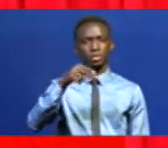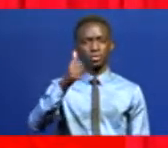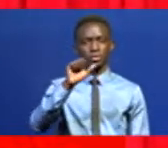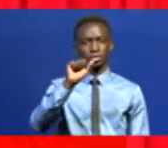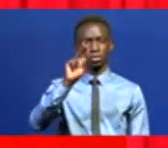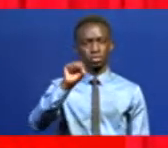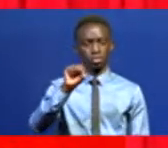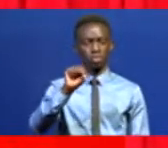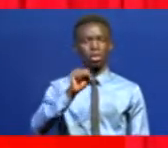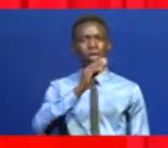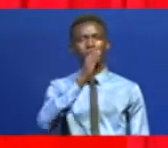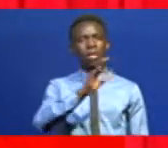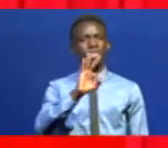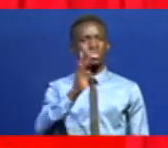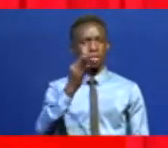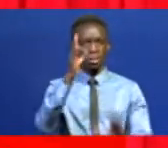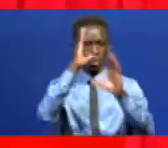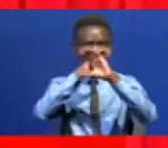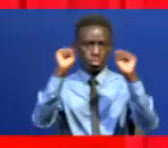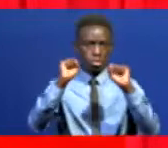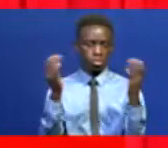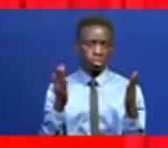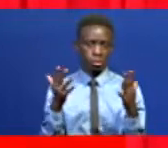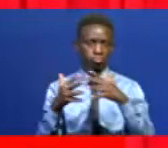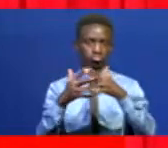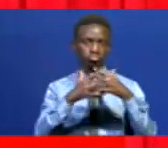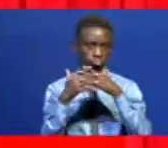States, who famously